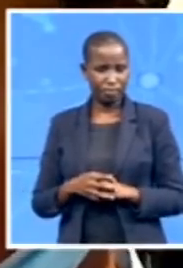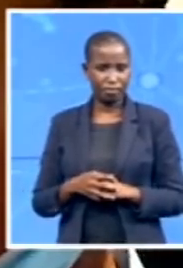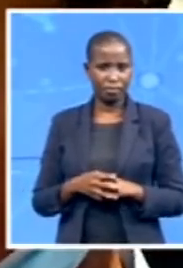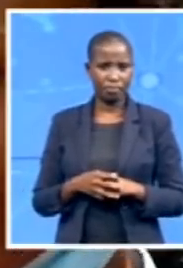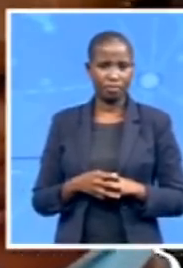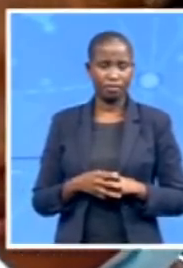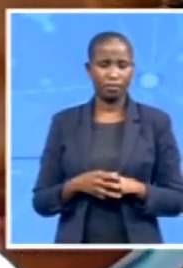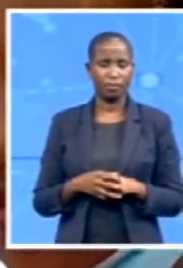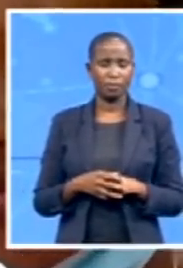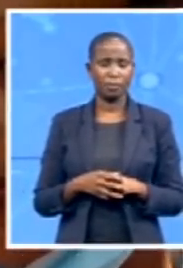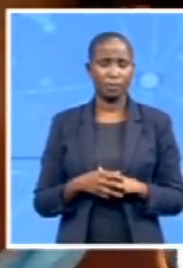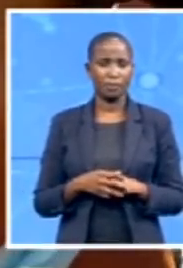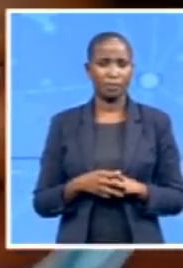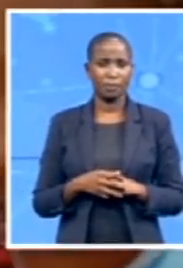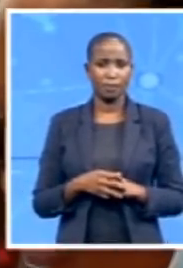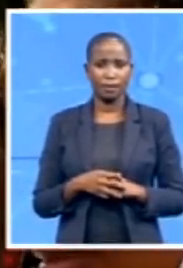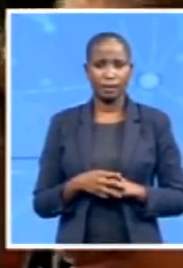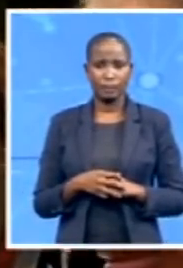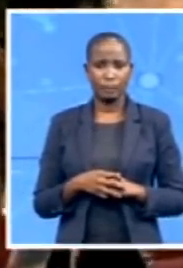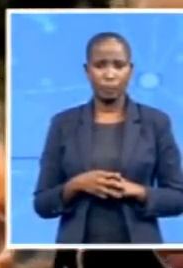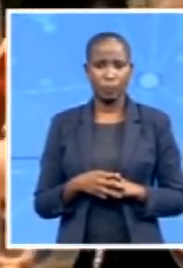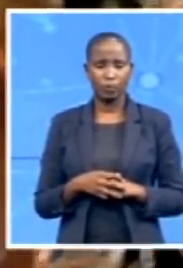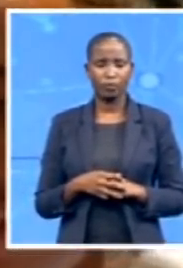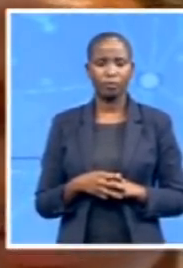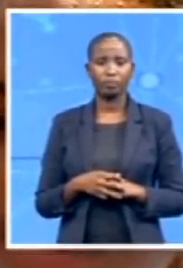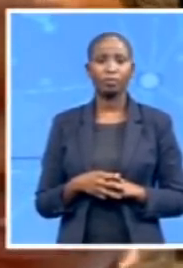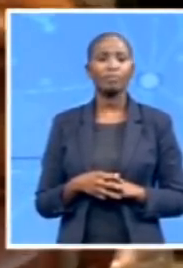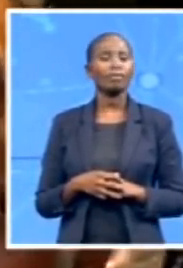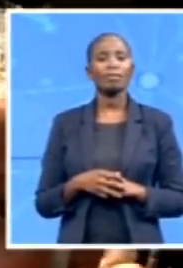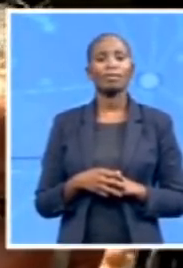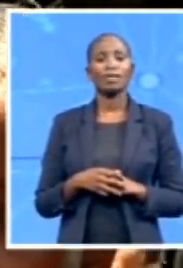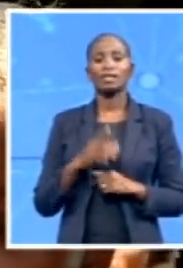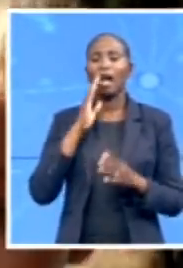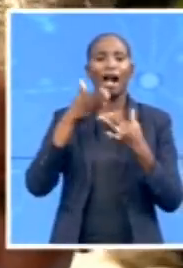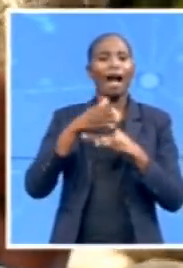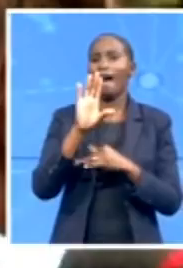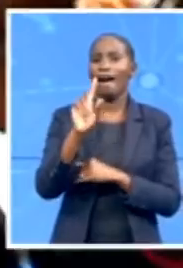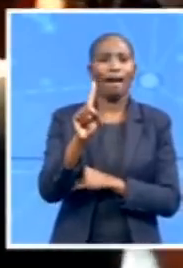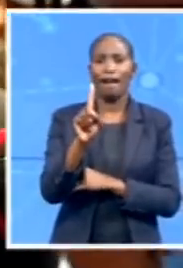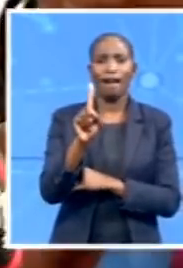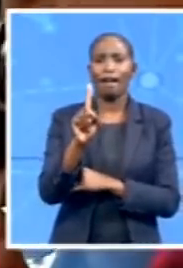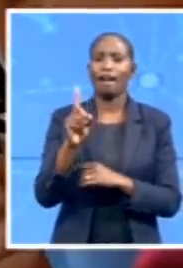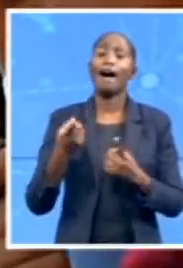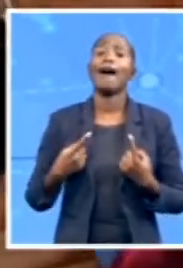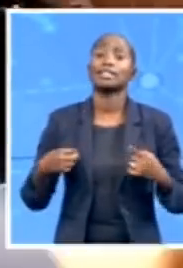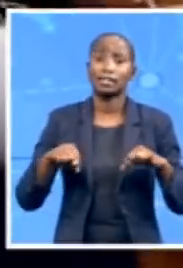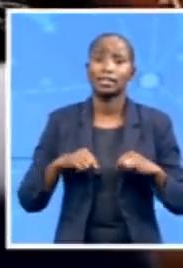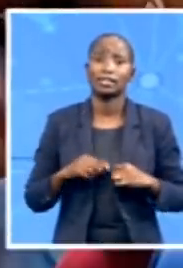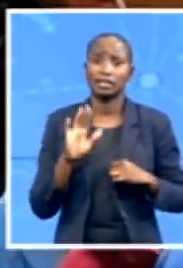hey, hey. As. Talk in my voice. As. Yeah.